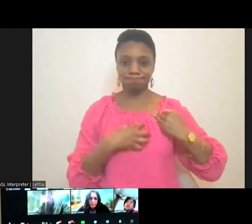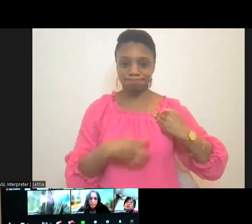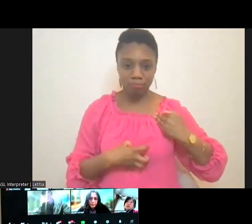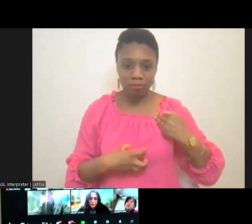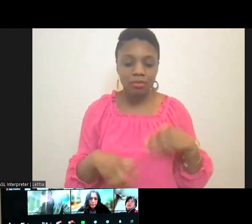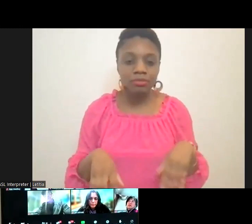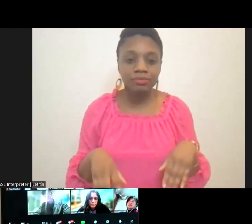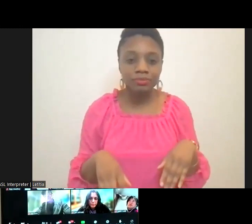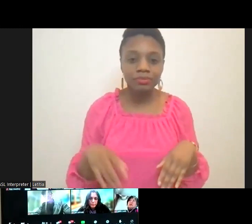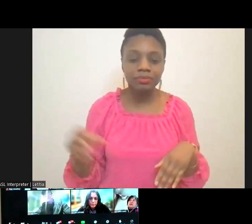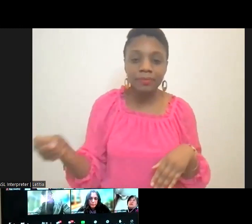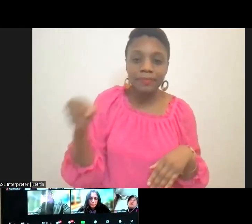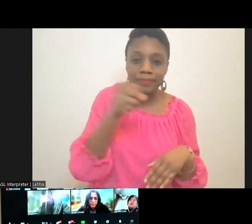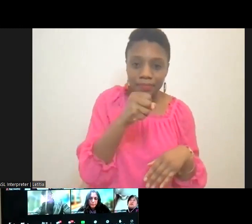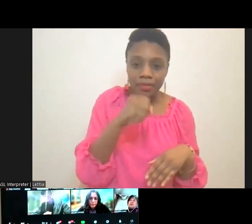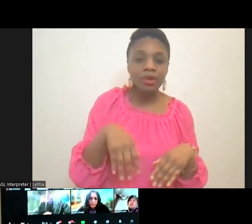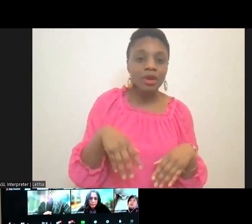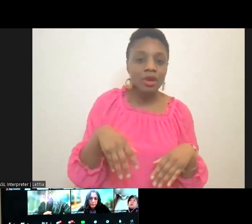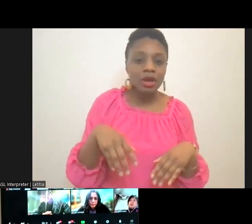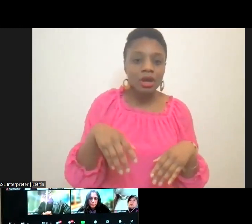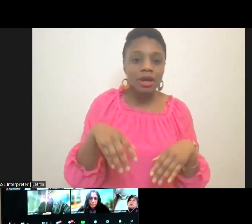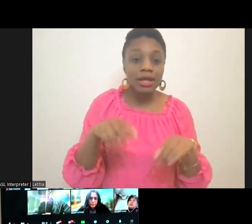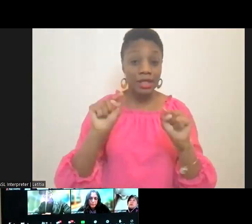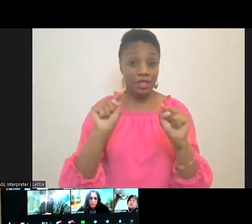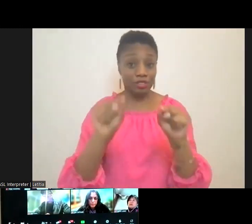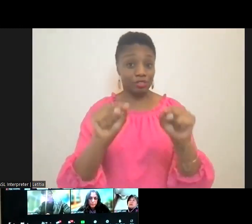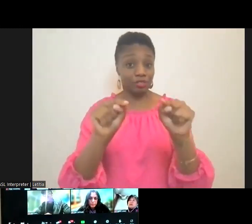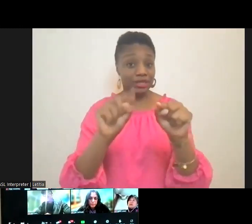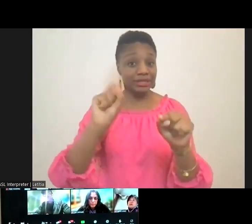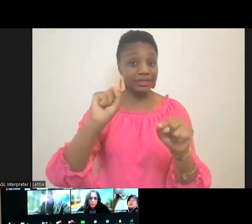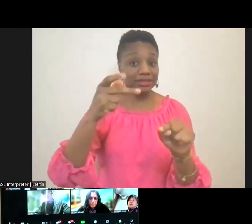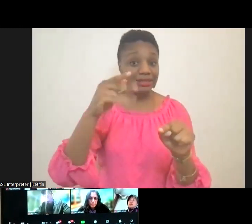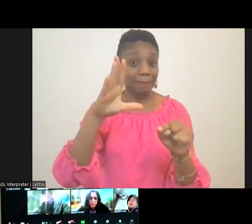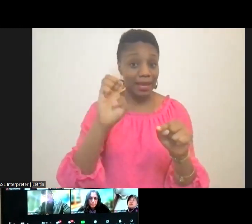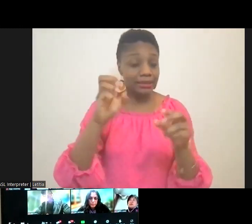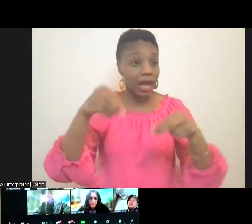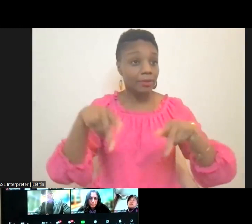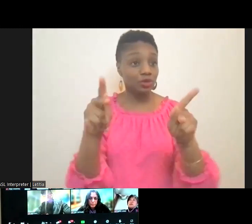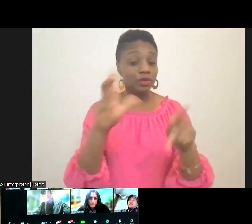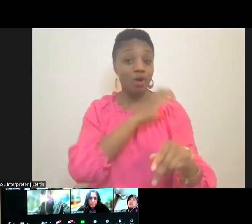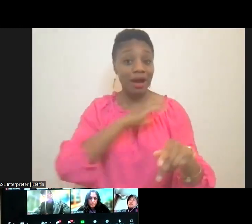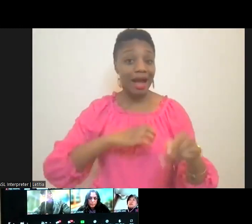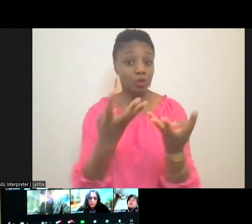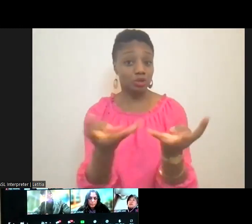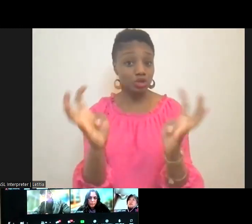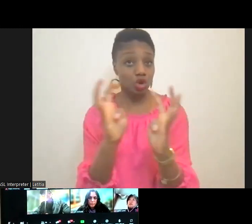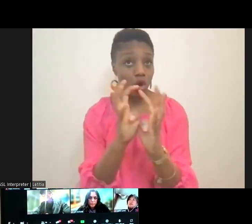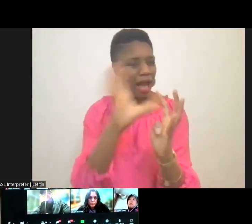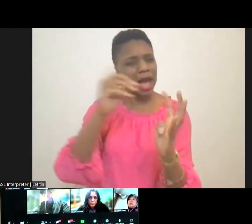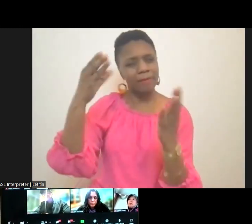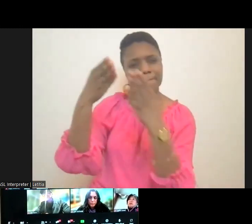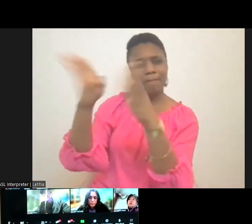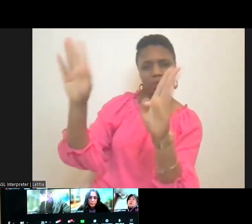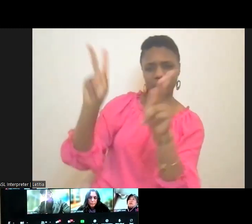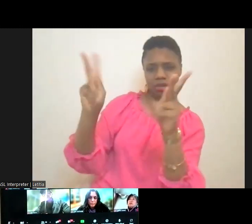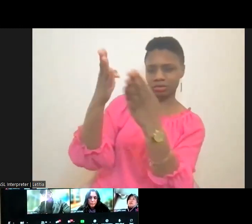using it as a report, as a space for reporting, for the council to hear from, and I guess the council and the public,